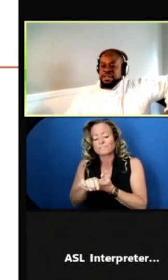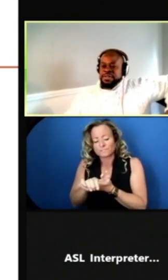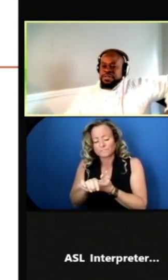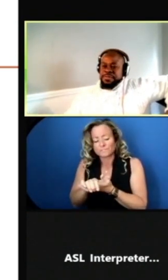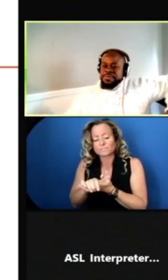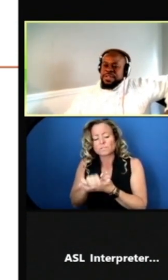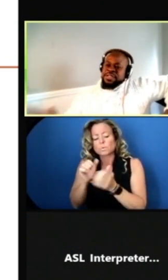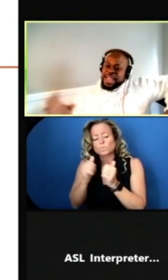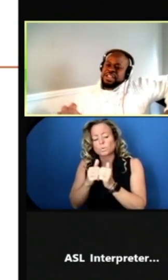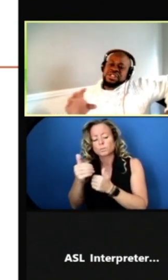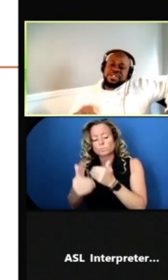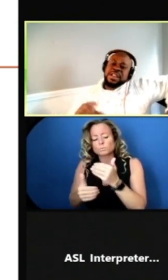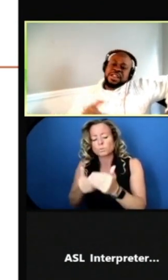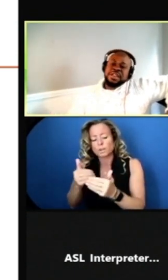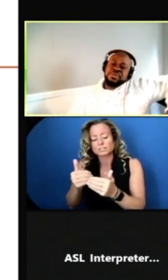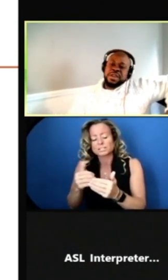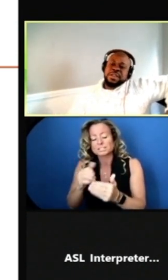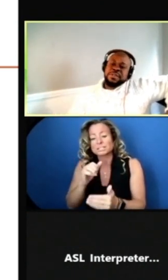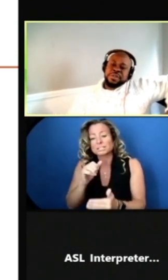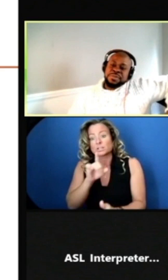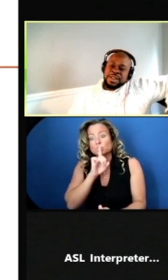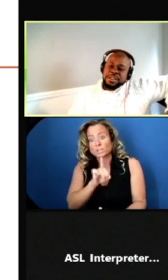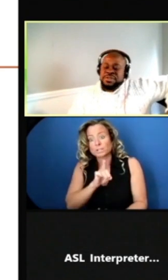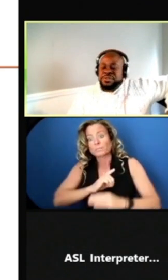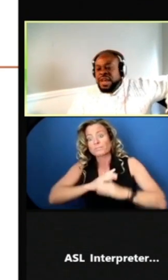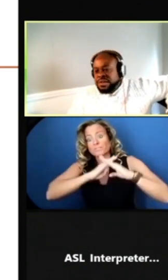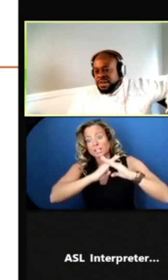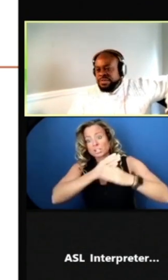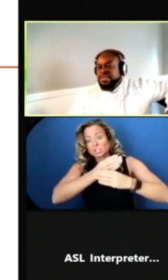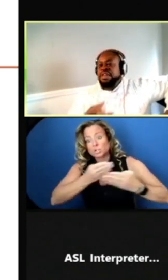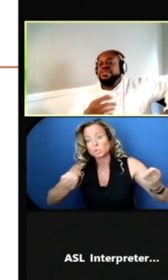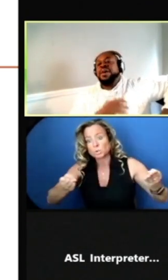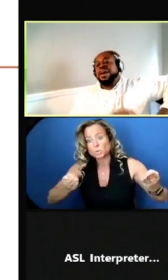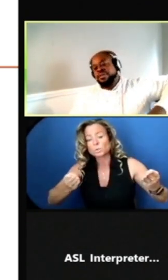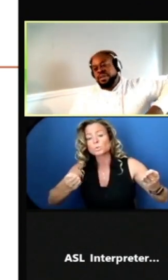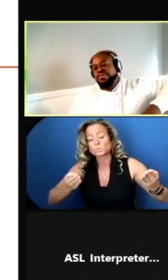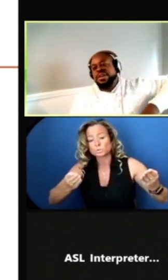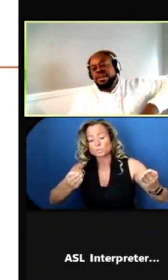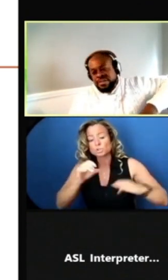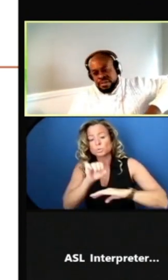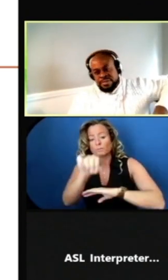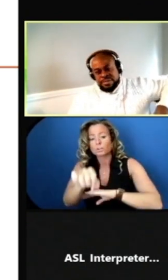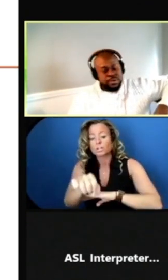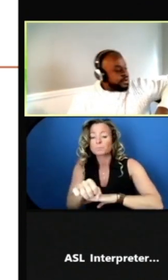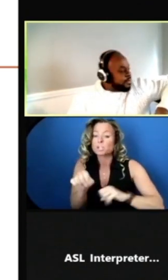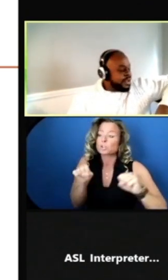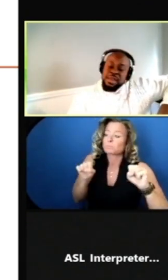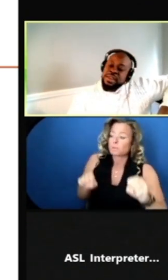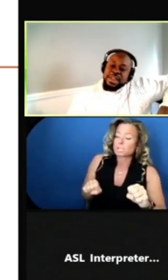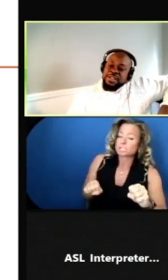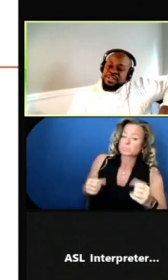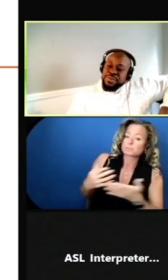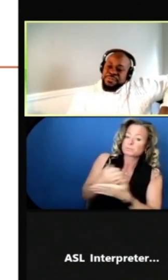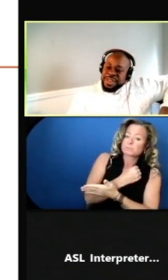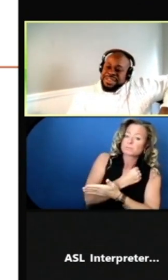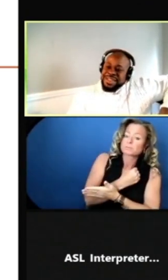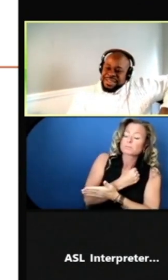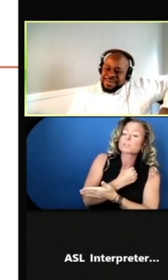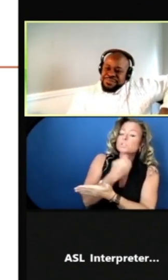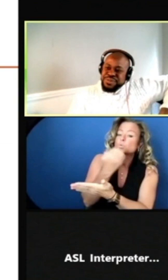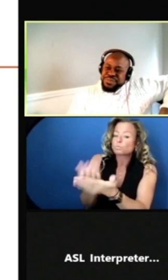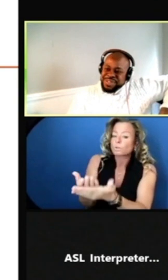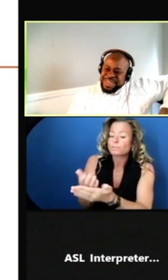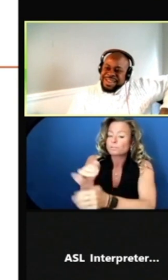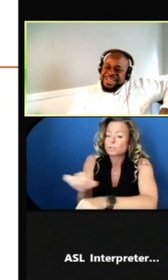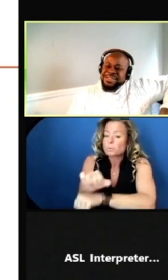the process, that's actually standing in the way of them getting to the outcome that they would possibly want to get to, or it's